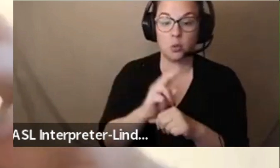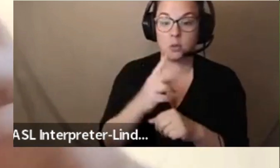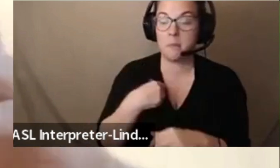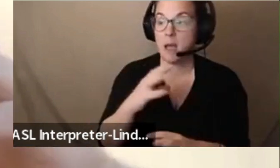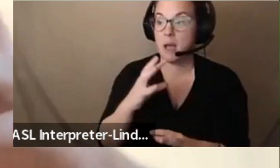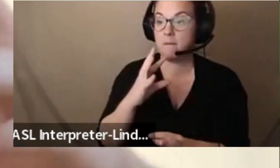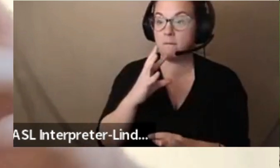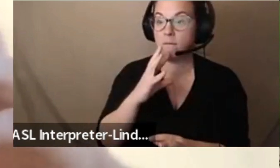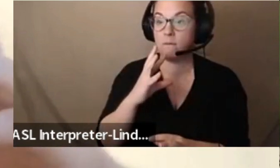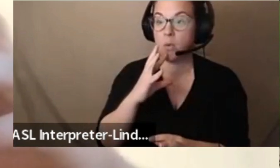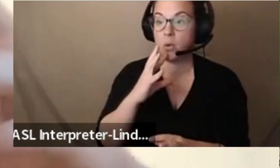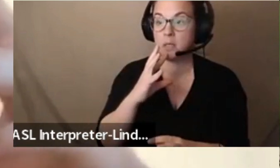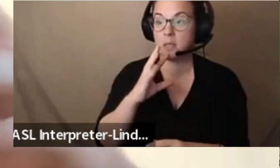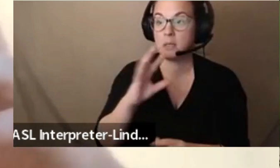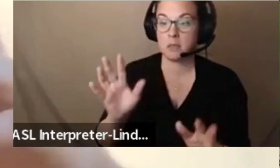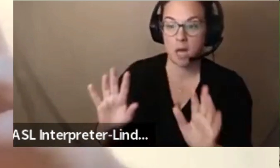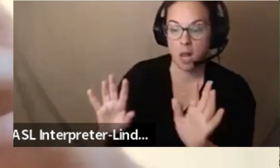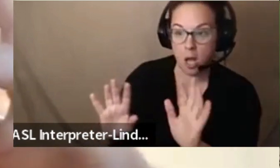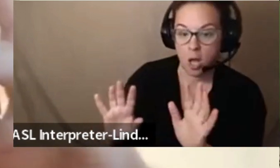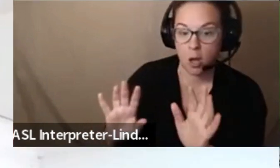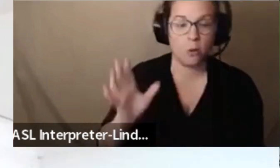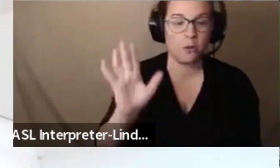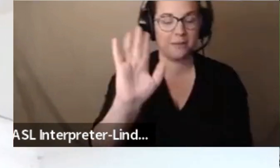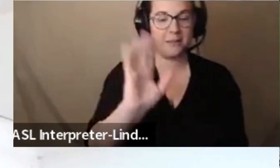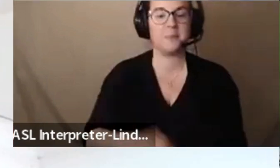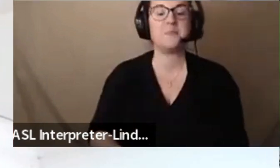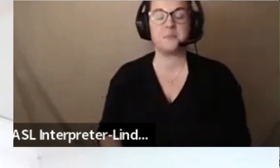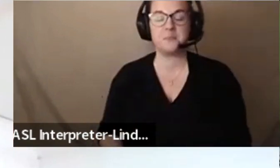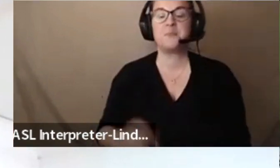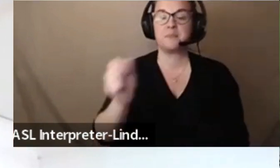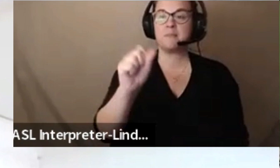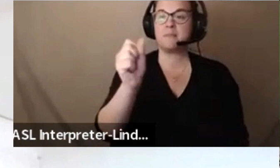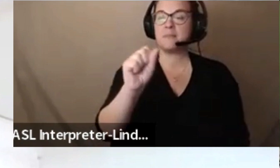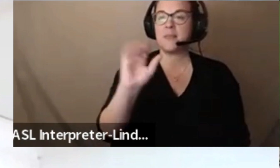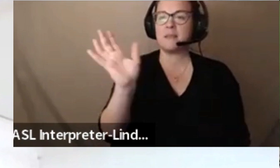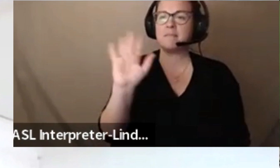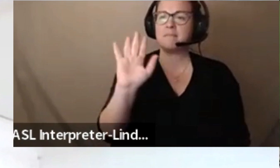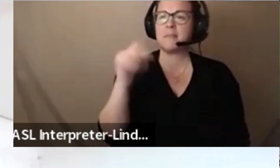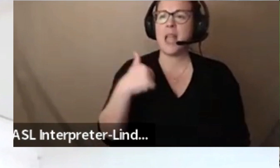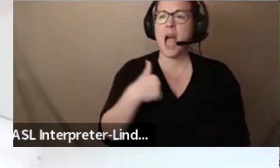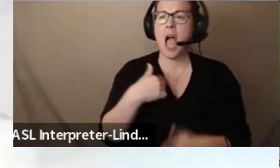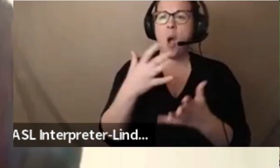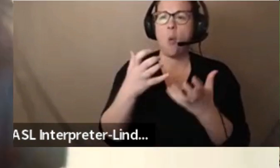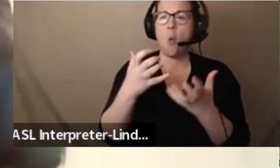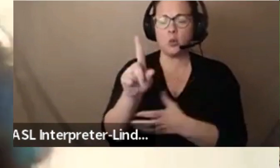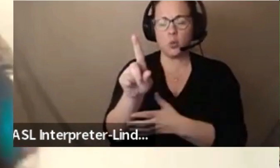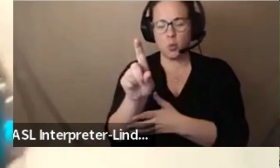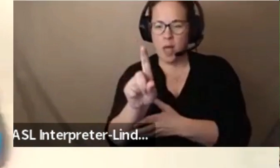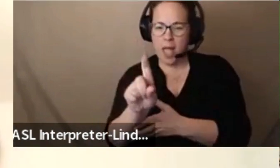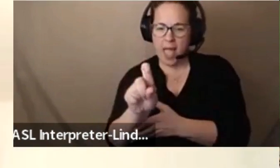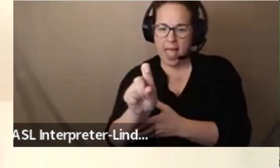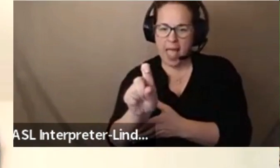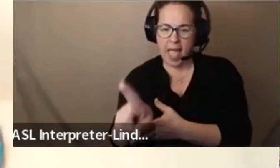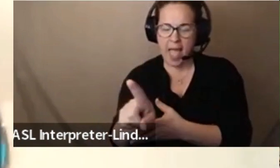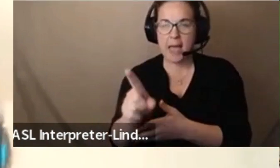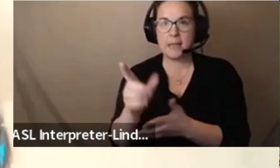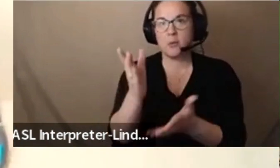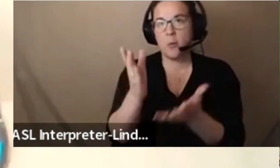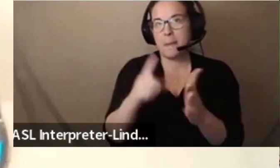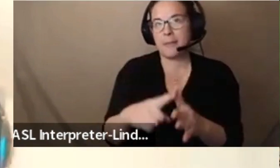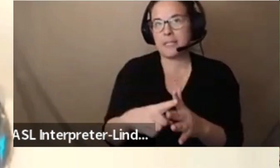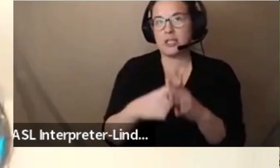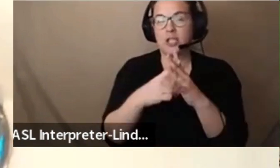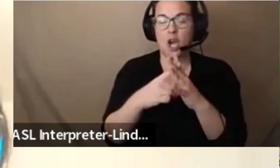I can use my voice. Hello? Hi. Hi. Yeah, I wanted to